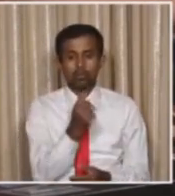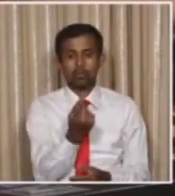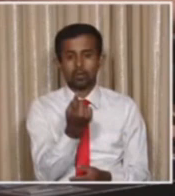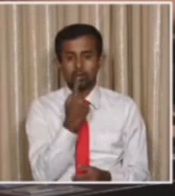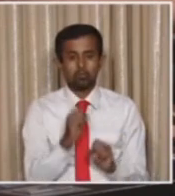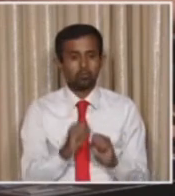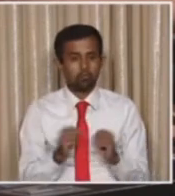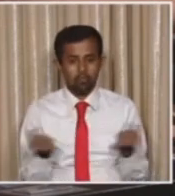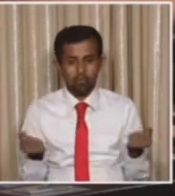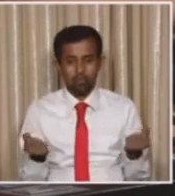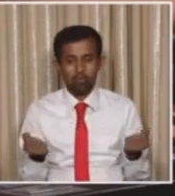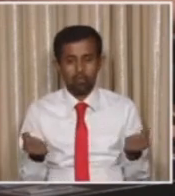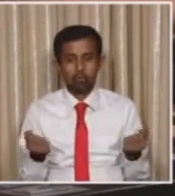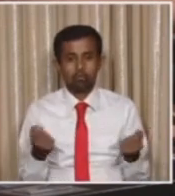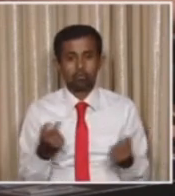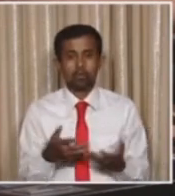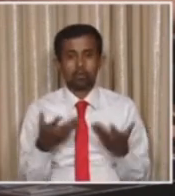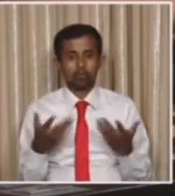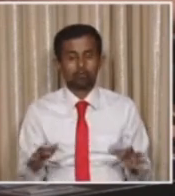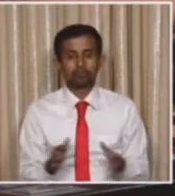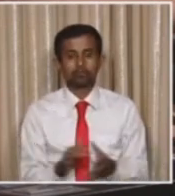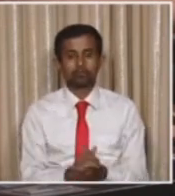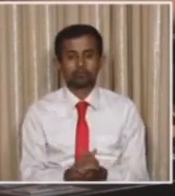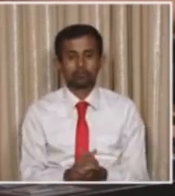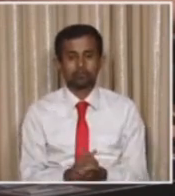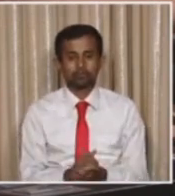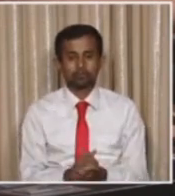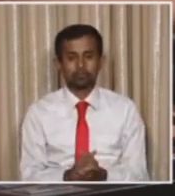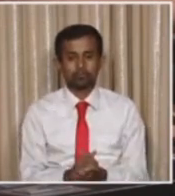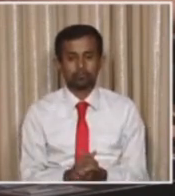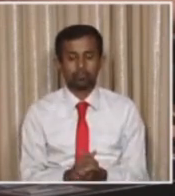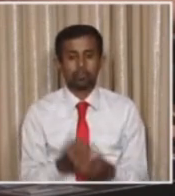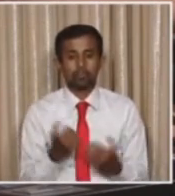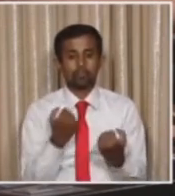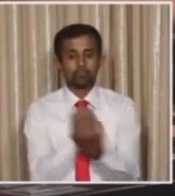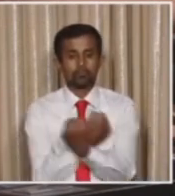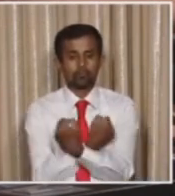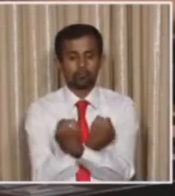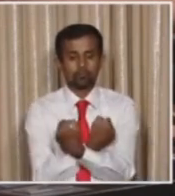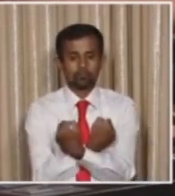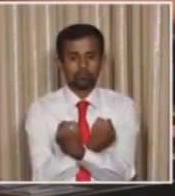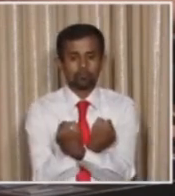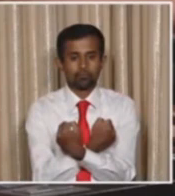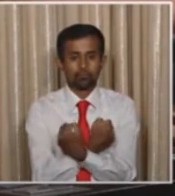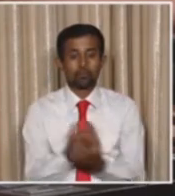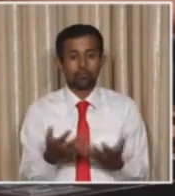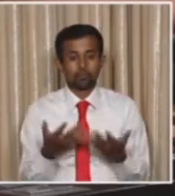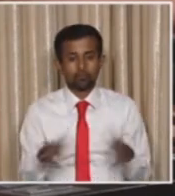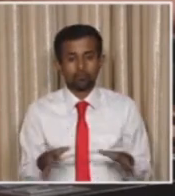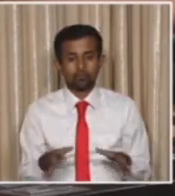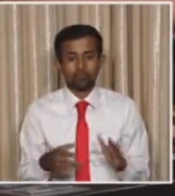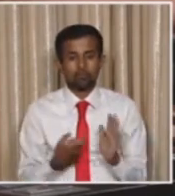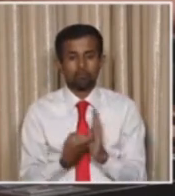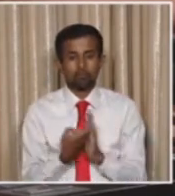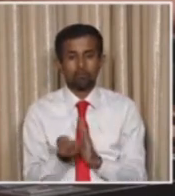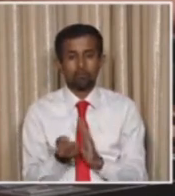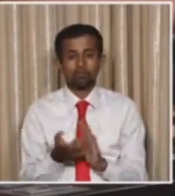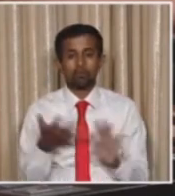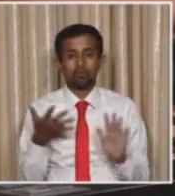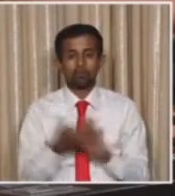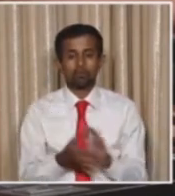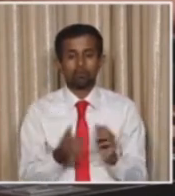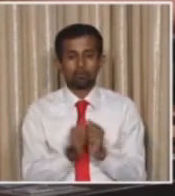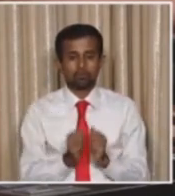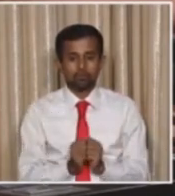the interest of an illegality. And when the public and honorable members of